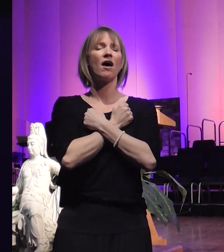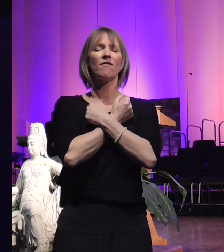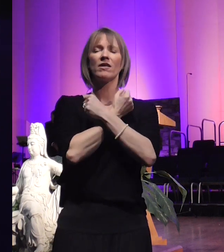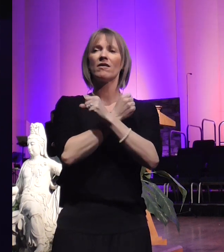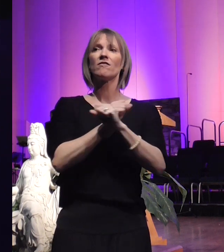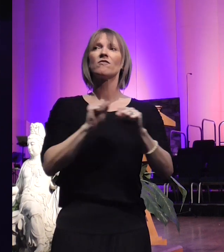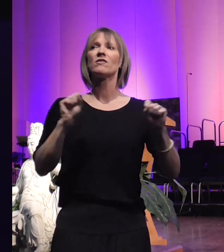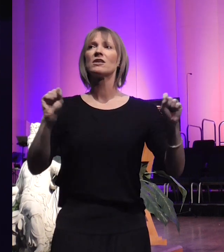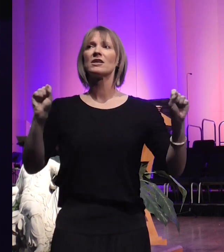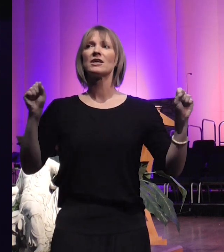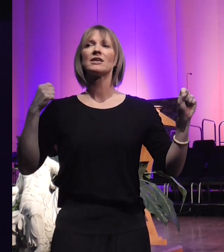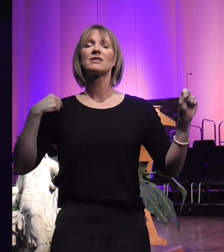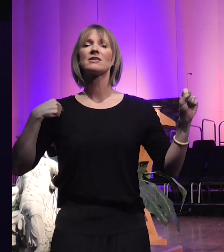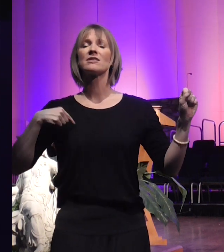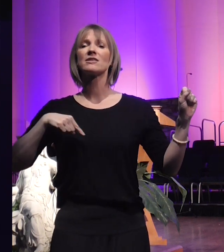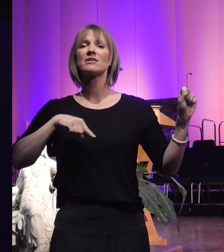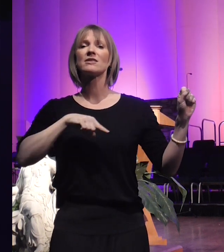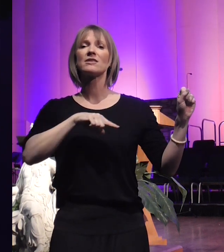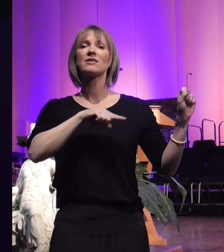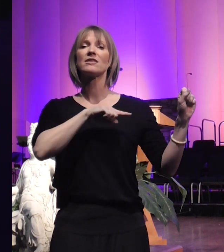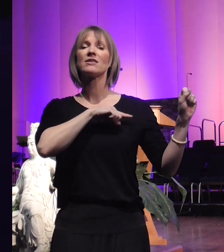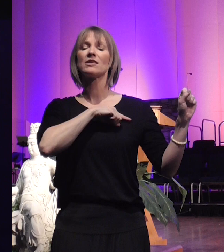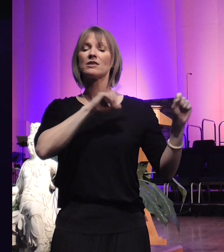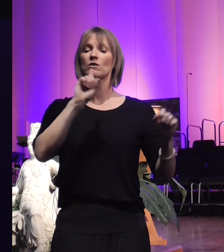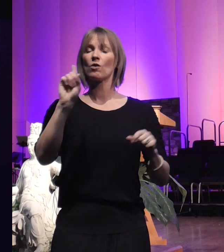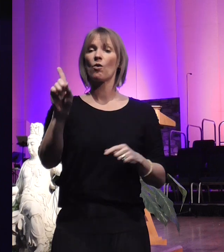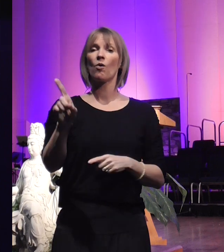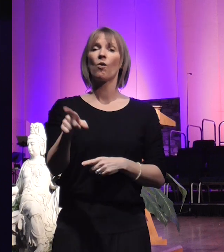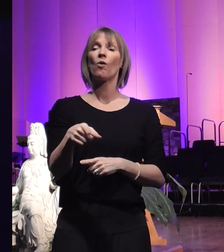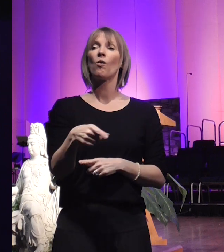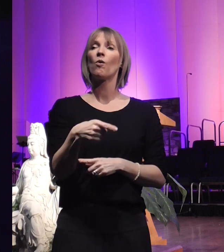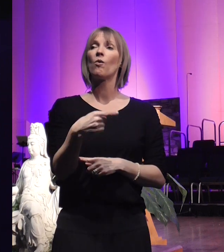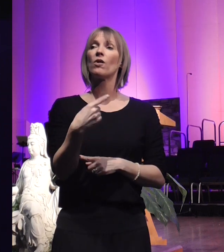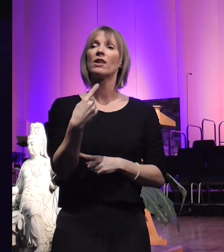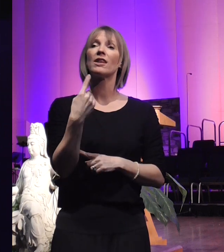us free. There is